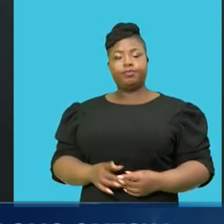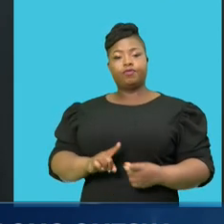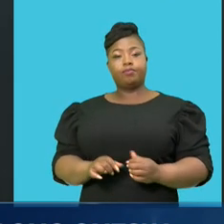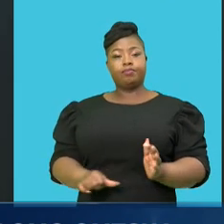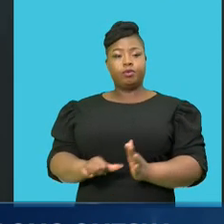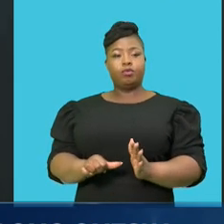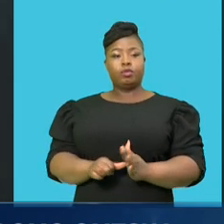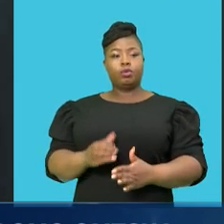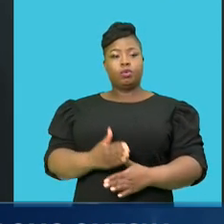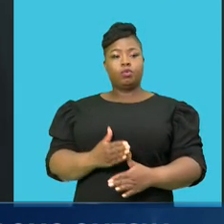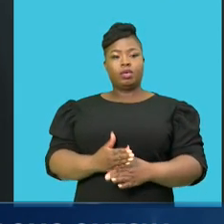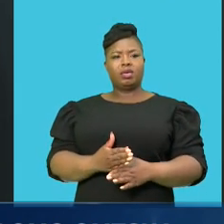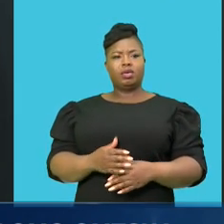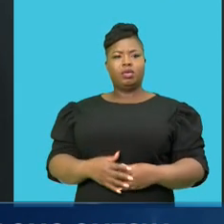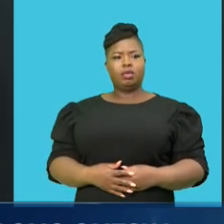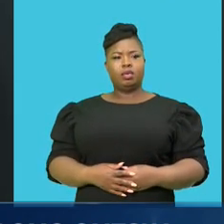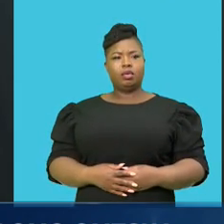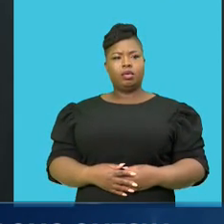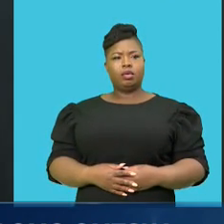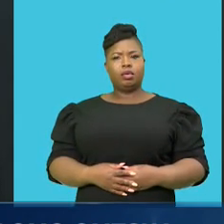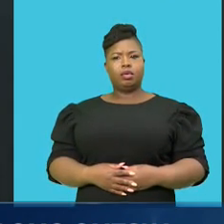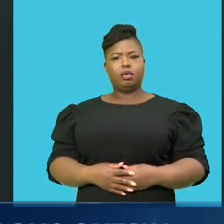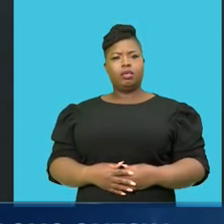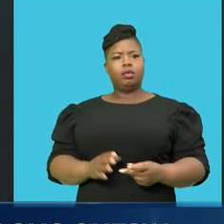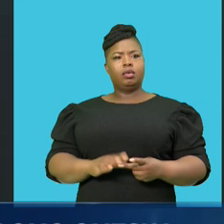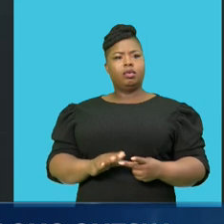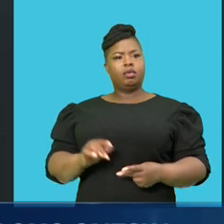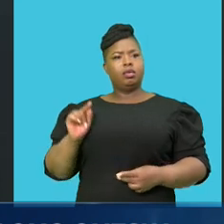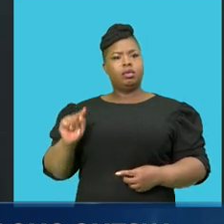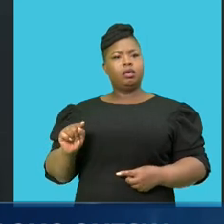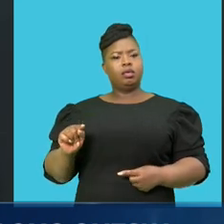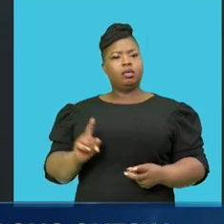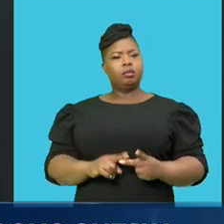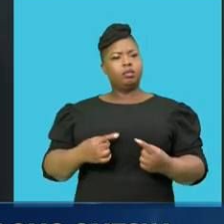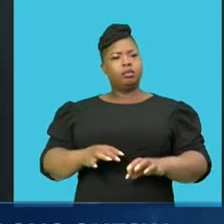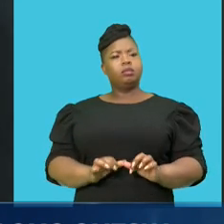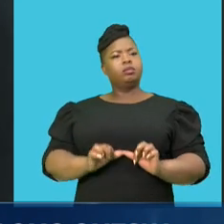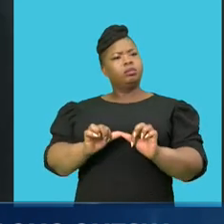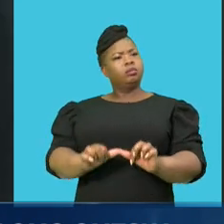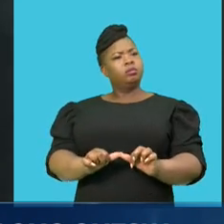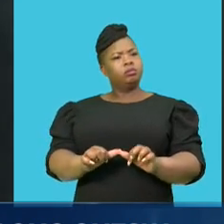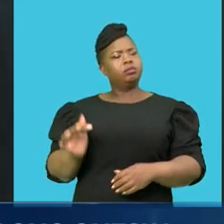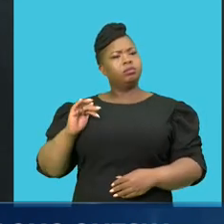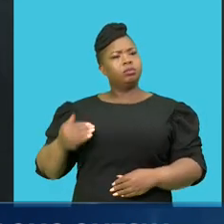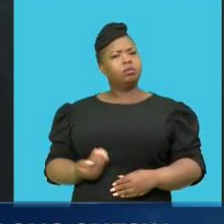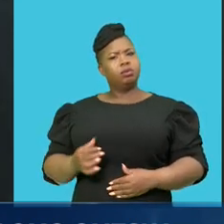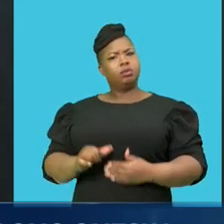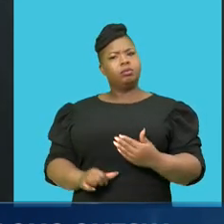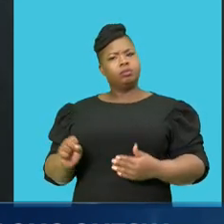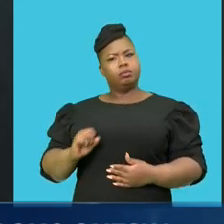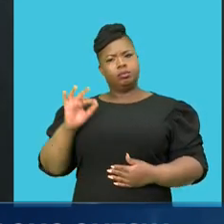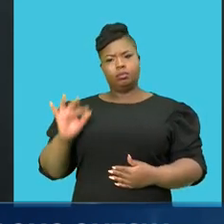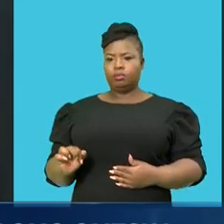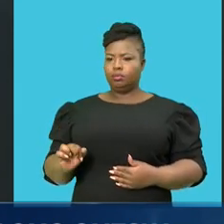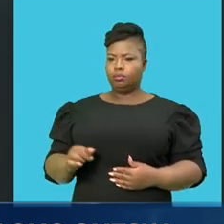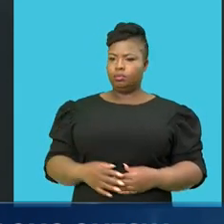crucial work of the administration. As we continue to celebrate Women's Month in South Africa, we are